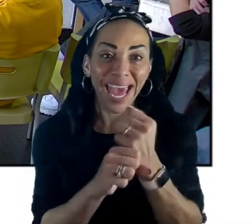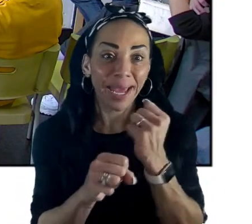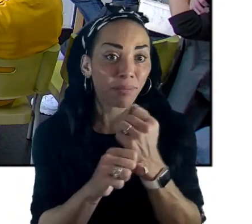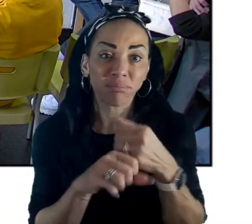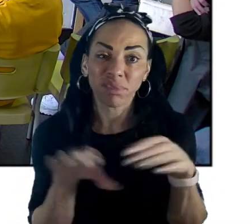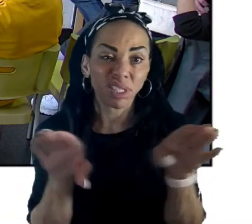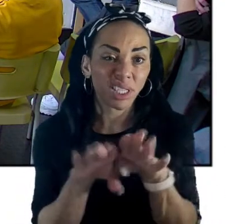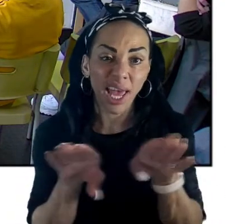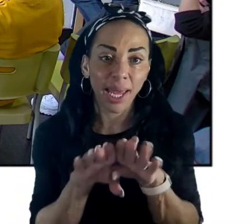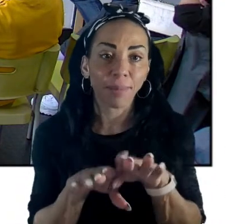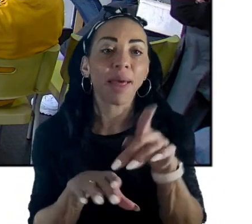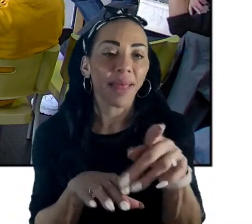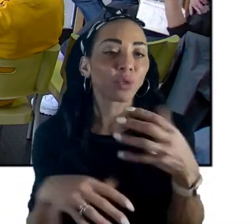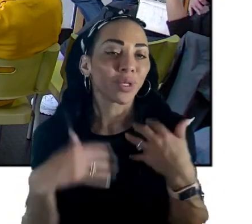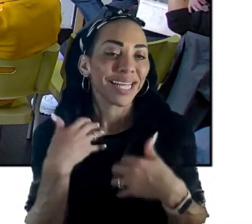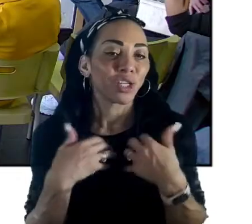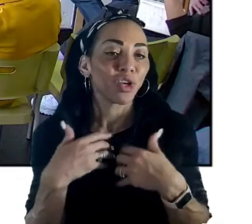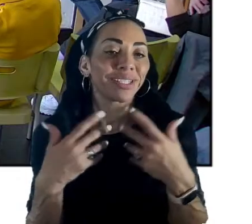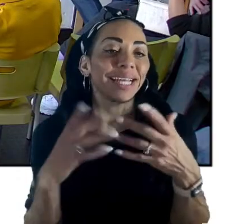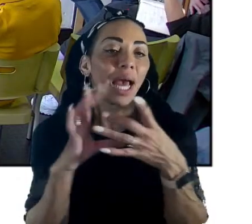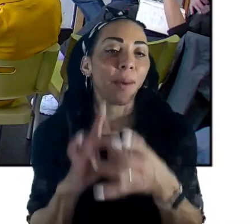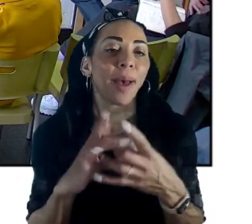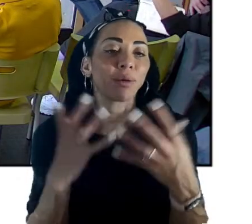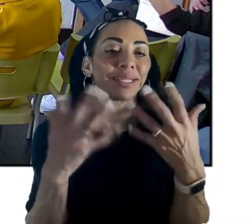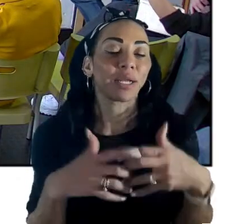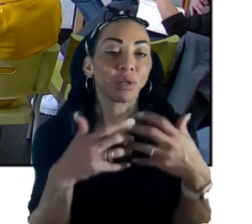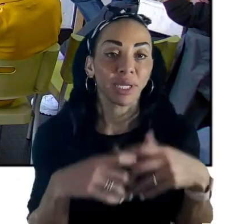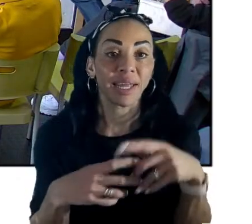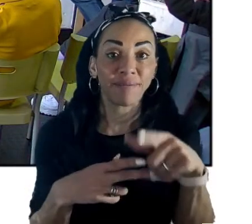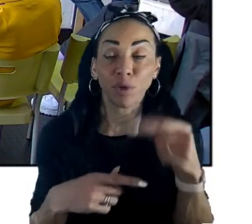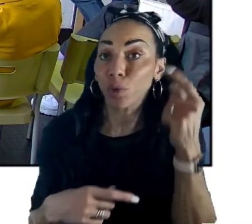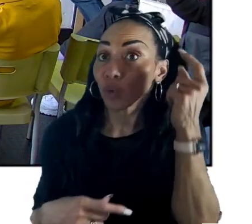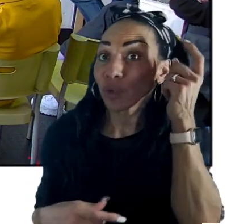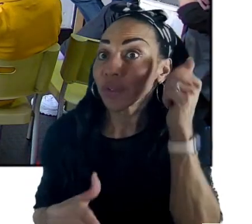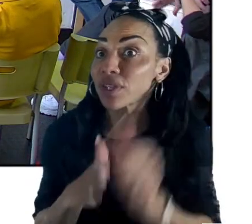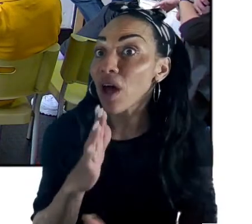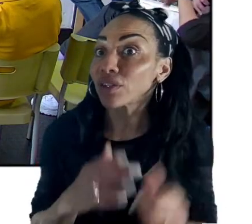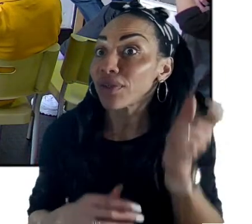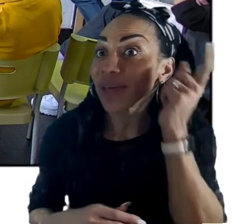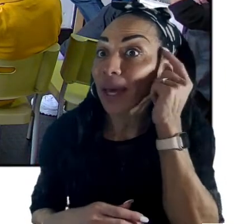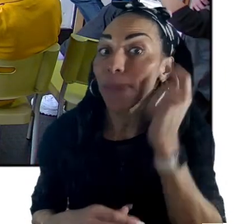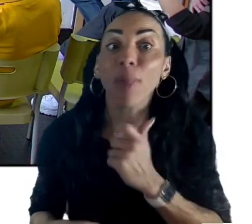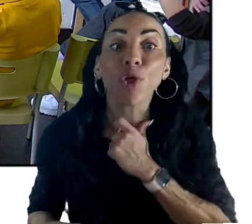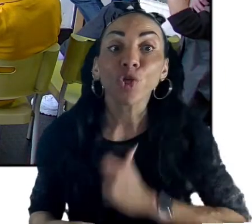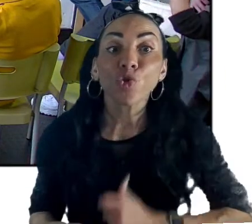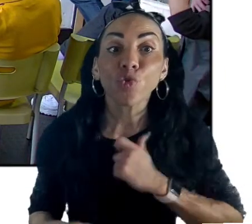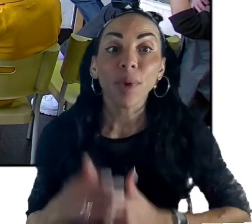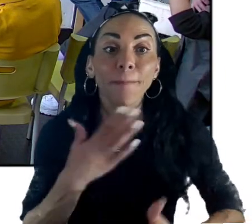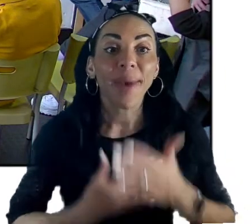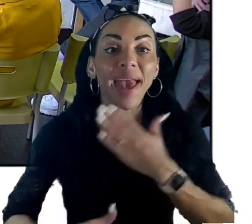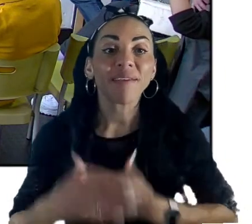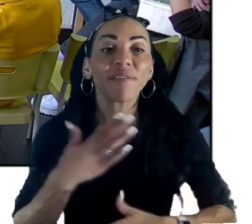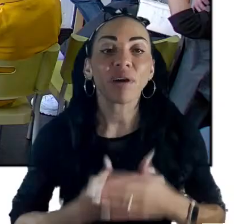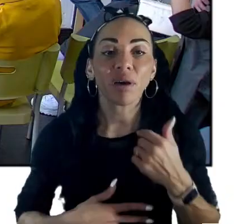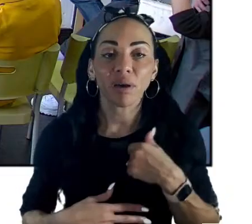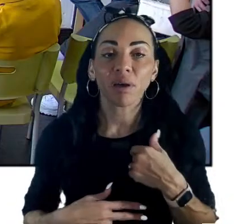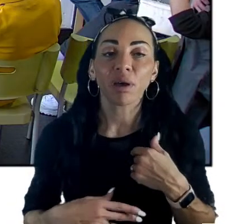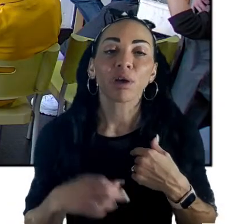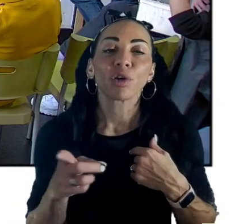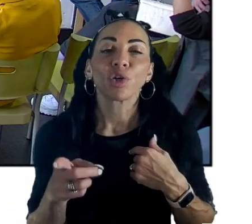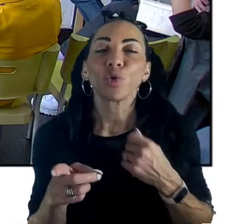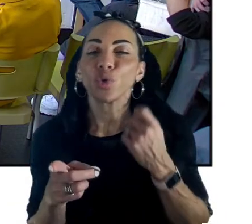is that if you can get to the human behaviours, you can start to predict what people are doing from the